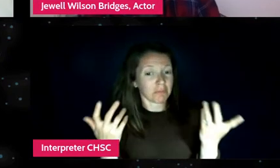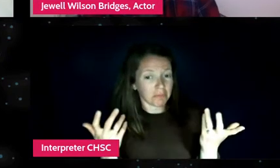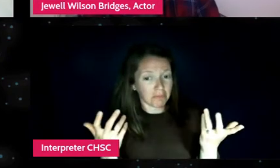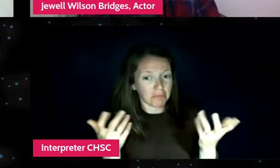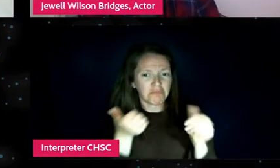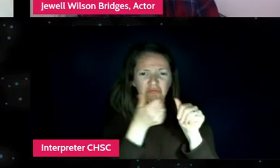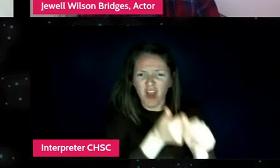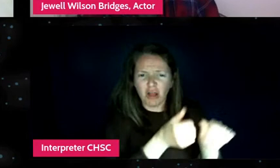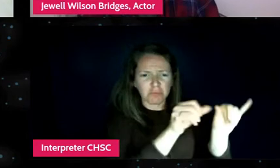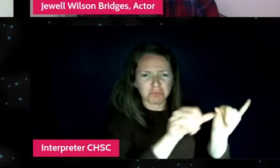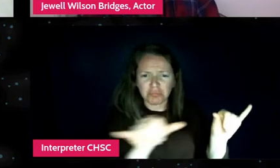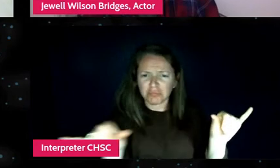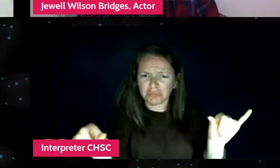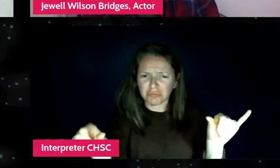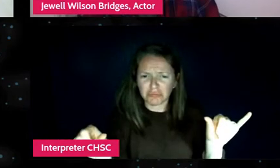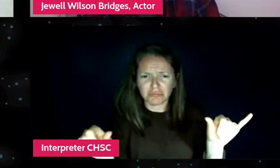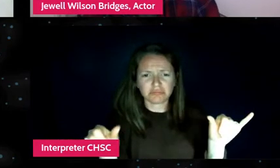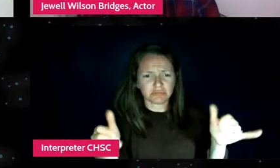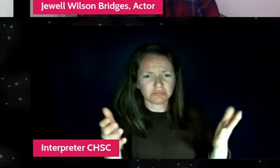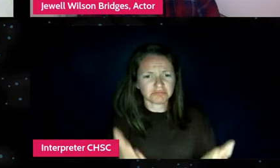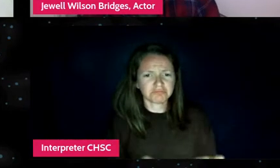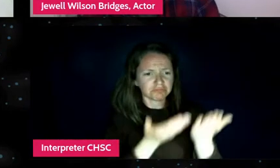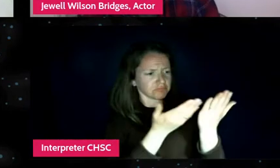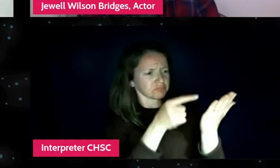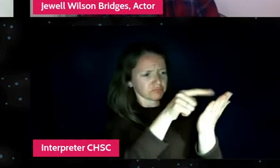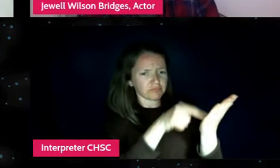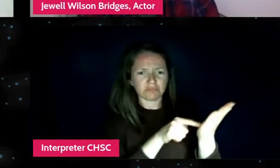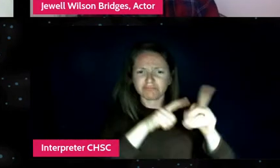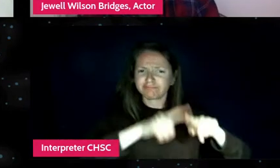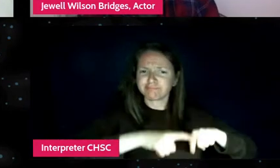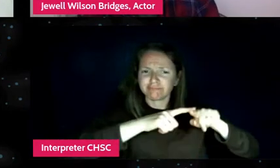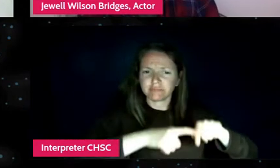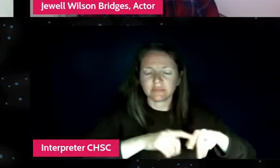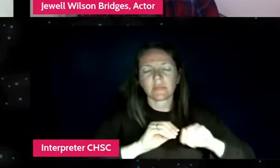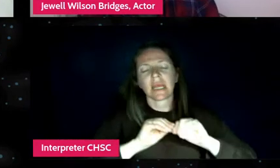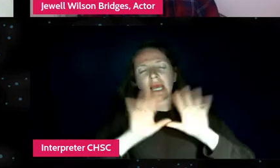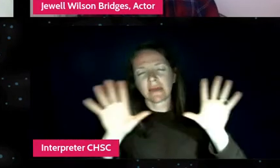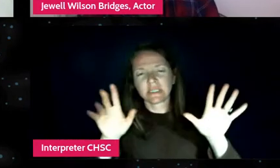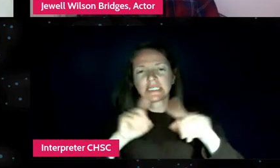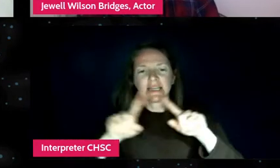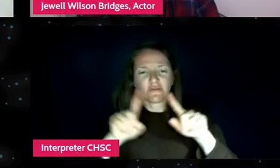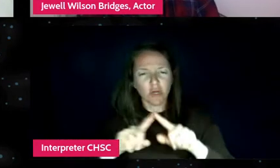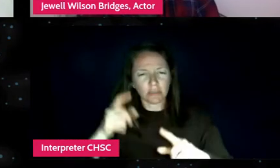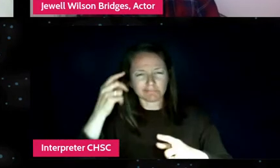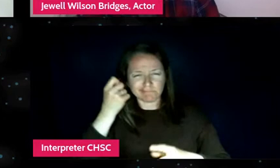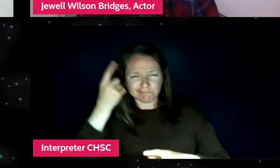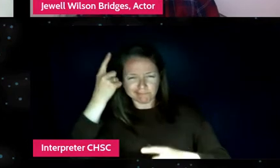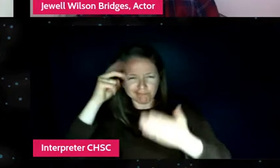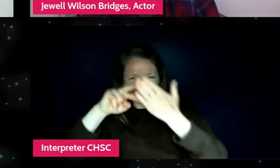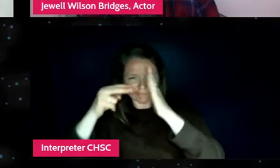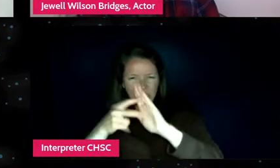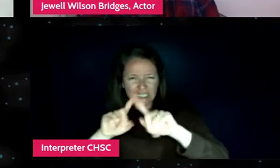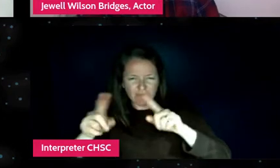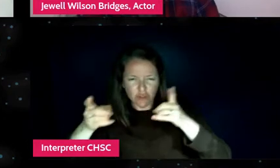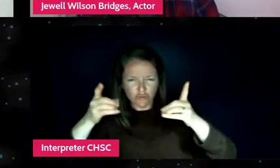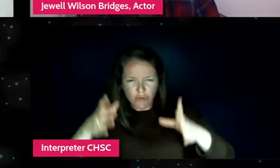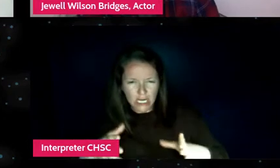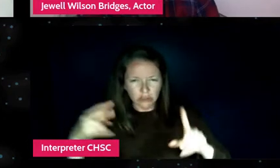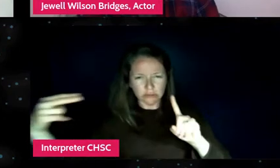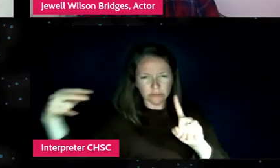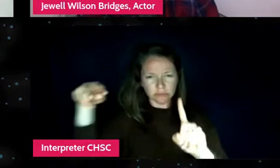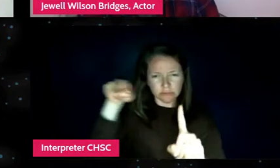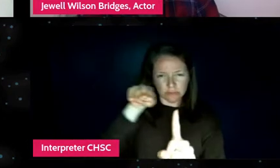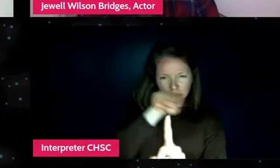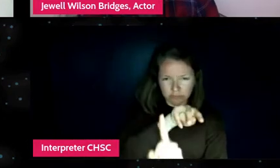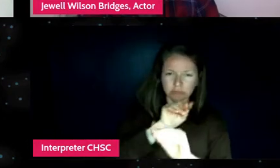to then walk on set with. We obviously have the different interpretations with the directors, but being able to work from the